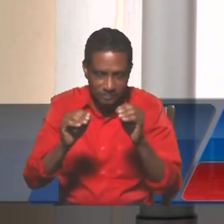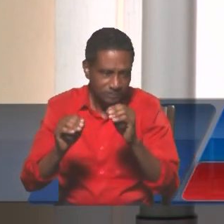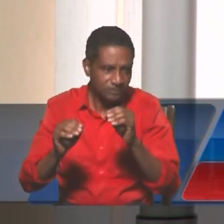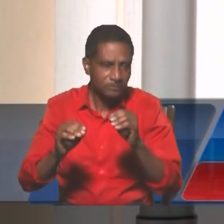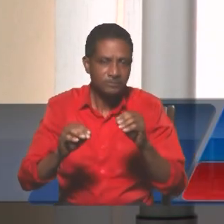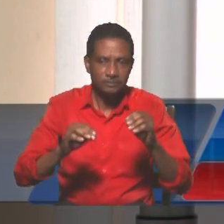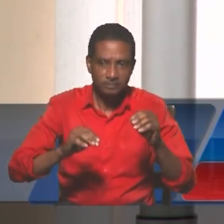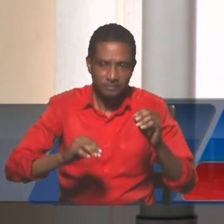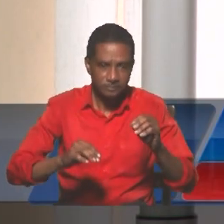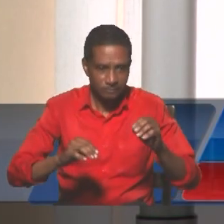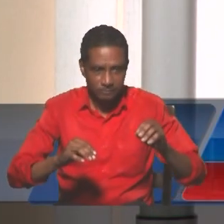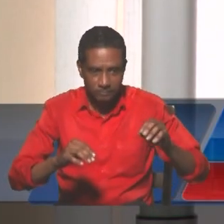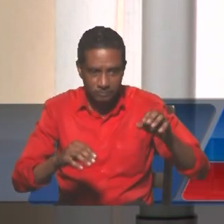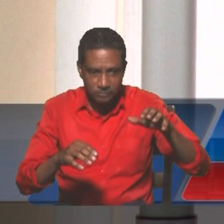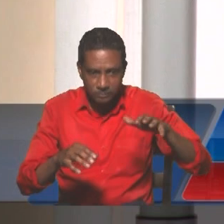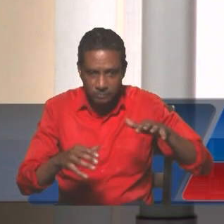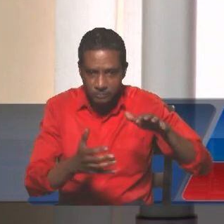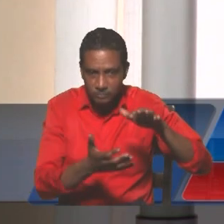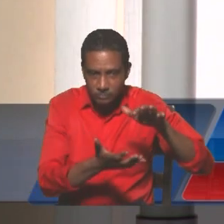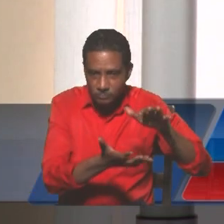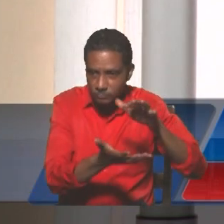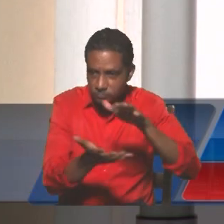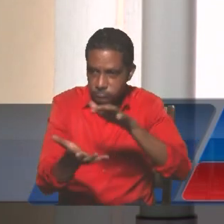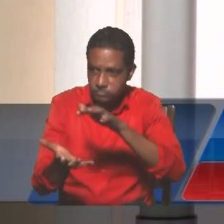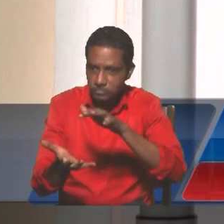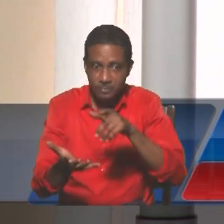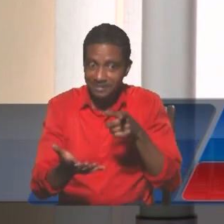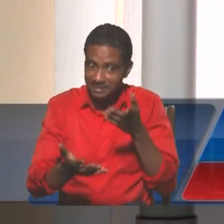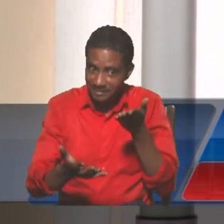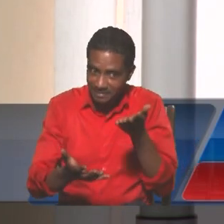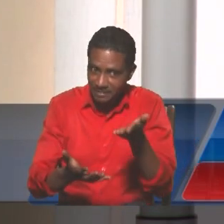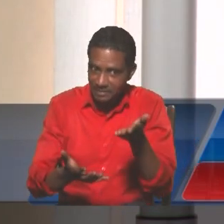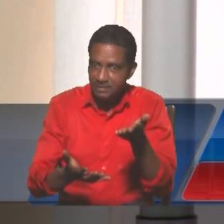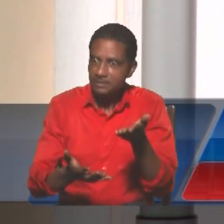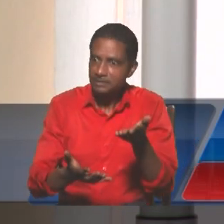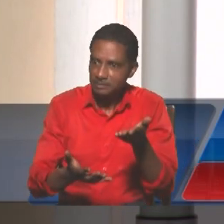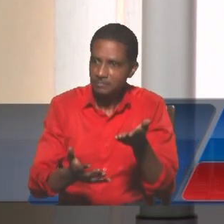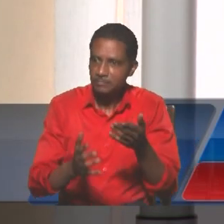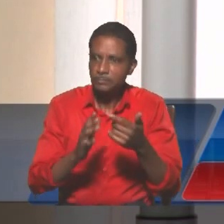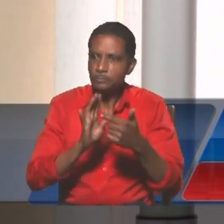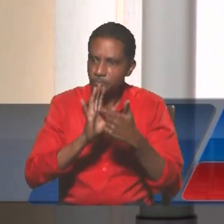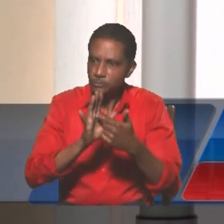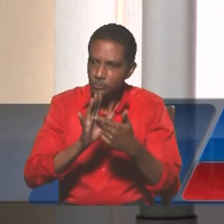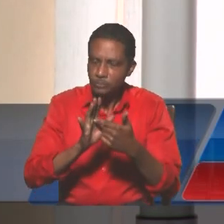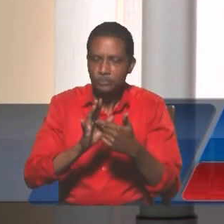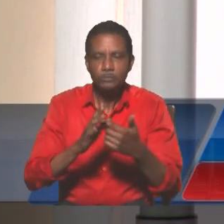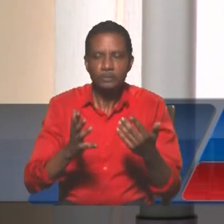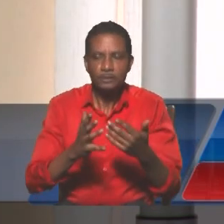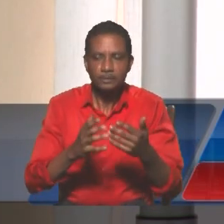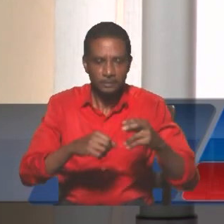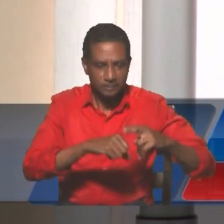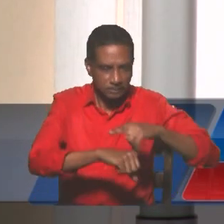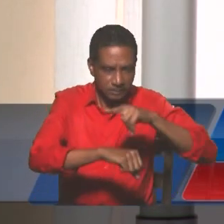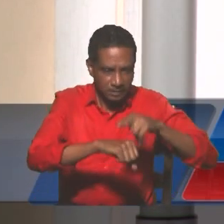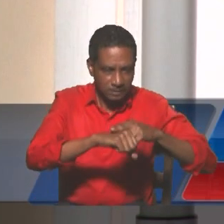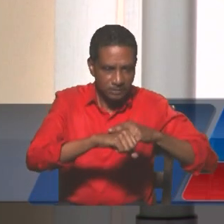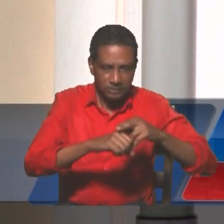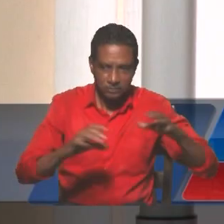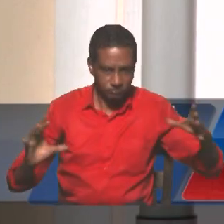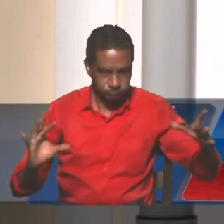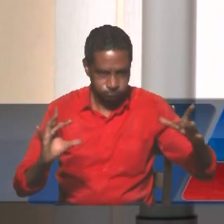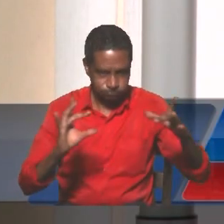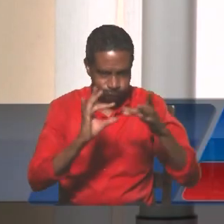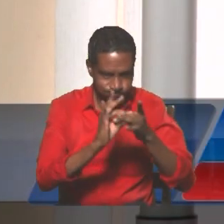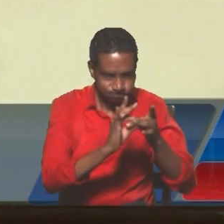this initiative is a powerful demonstration of national alignment and collective